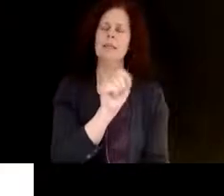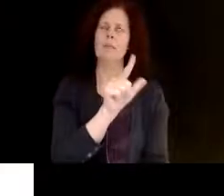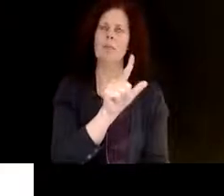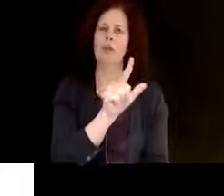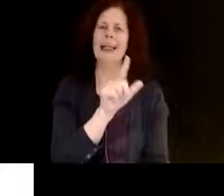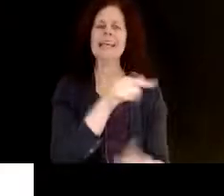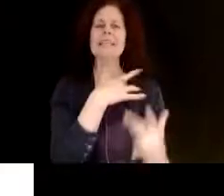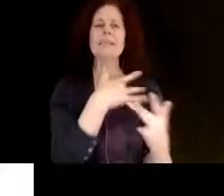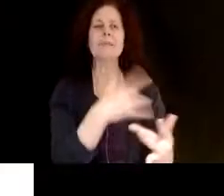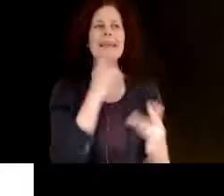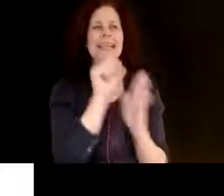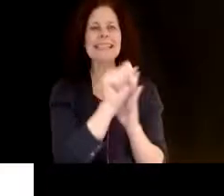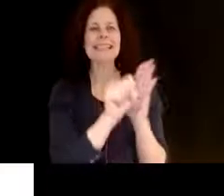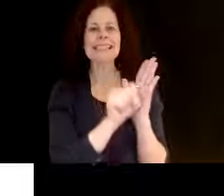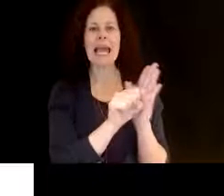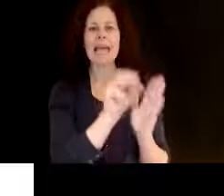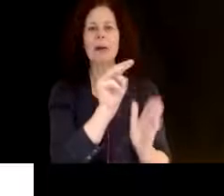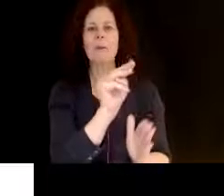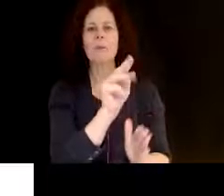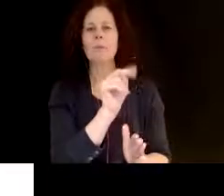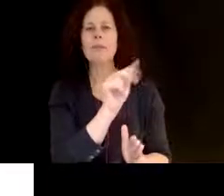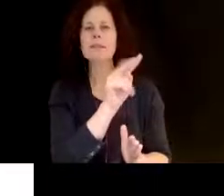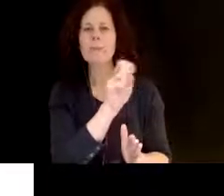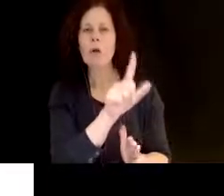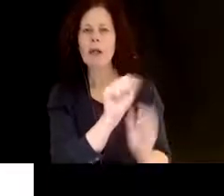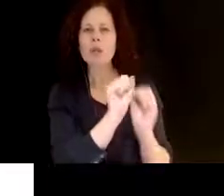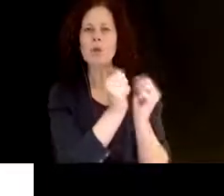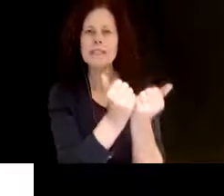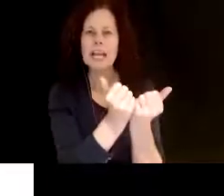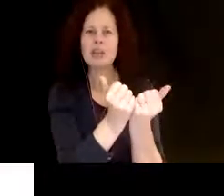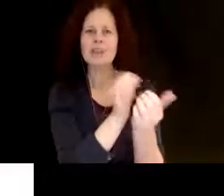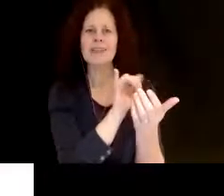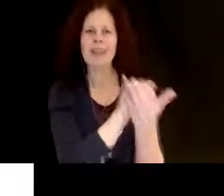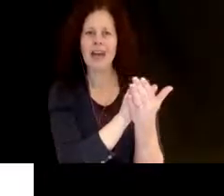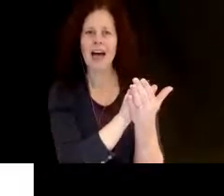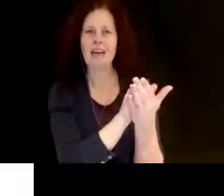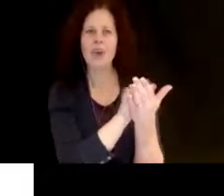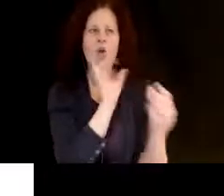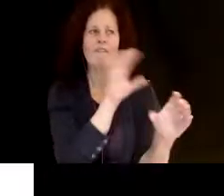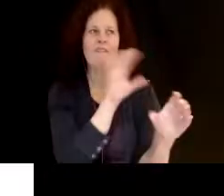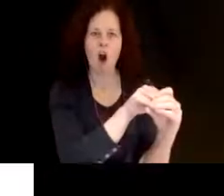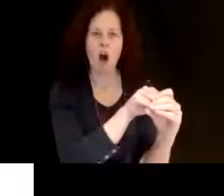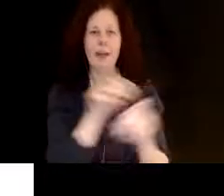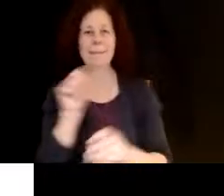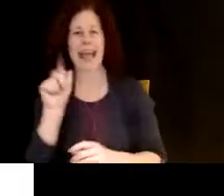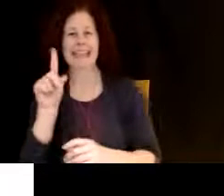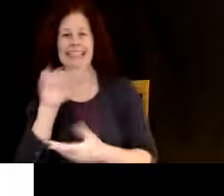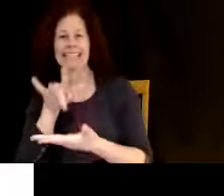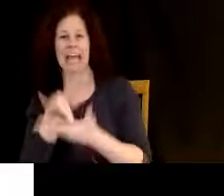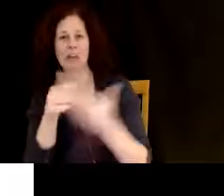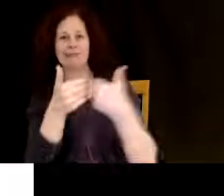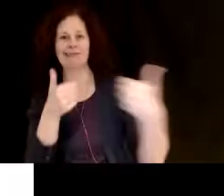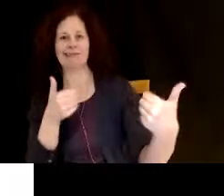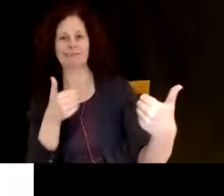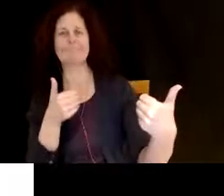municipal associations. And so I think trying to get the ADA centers more involved in